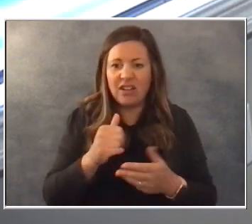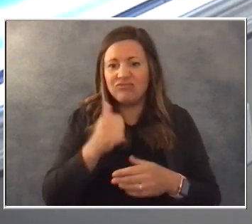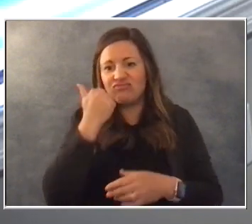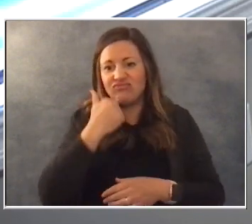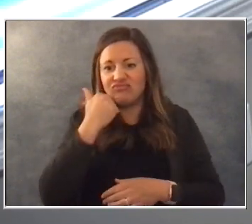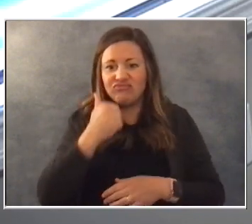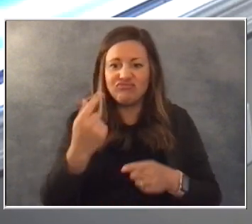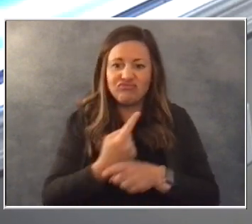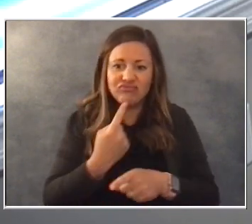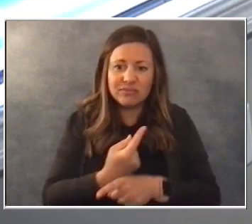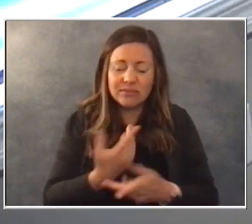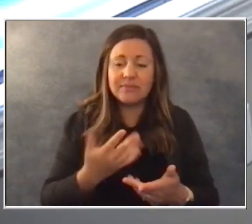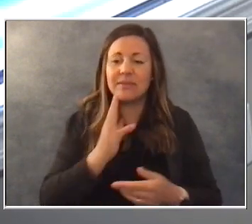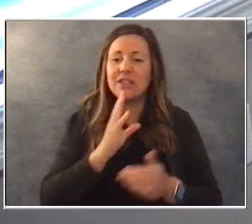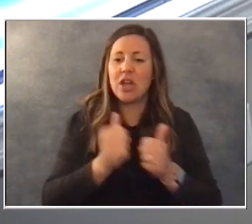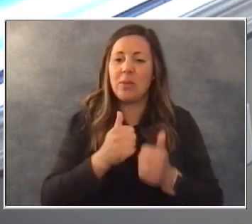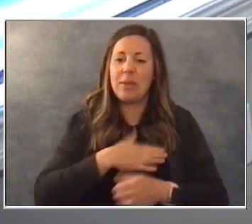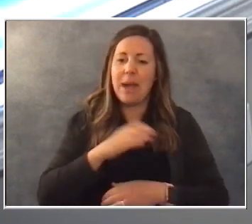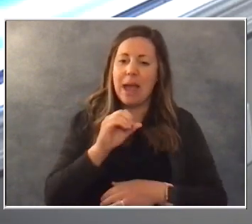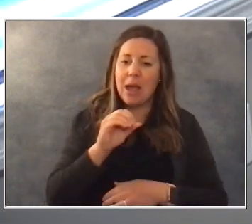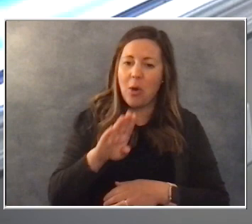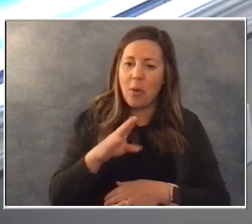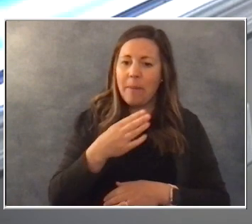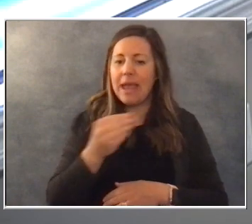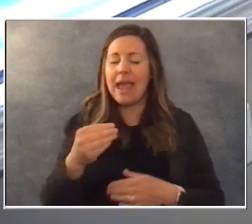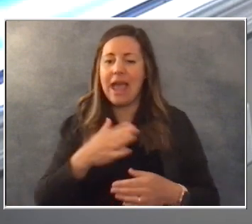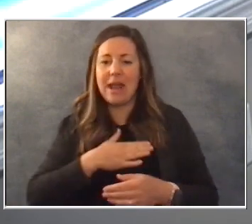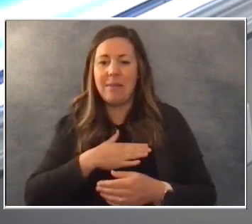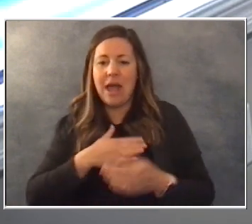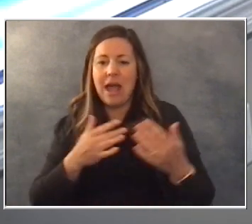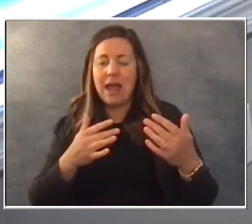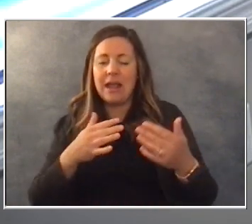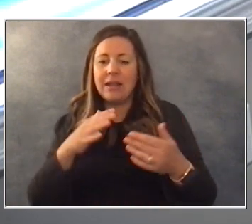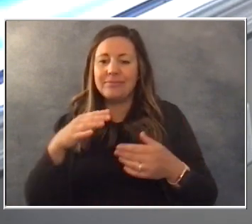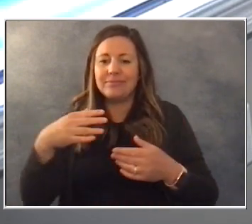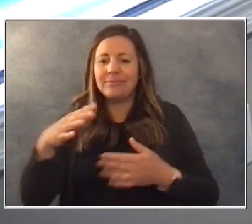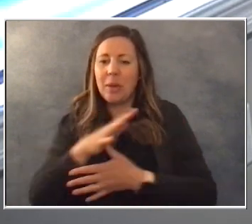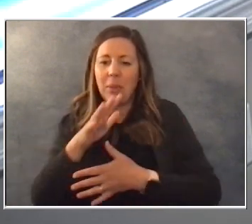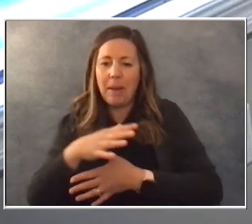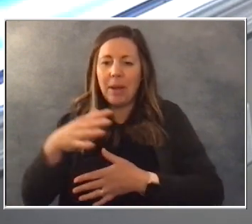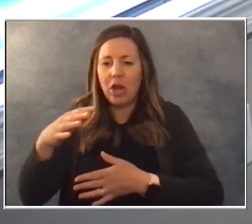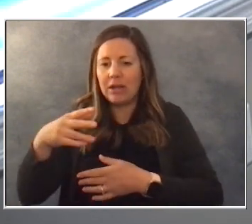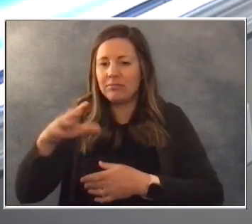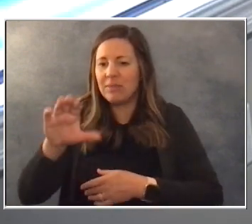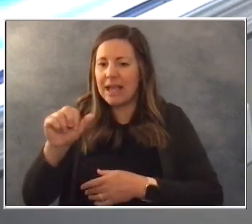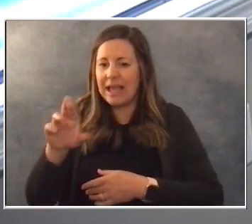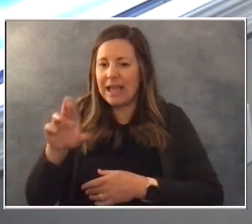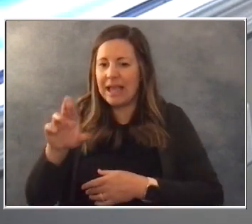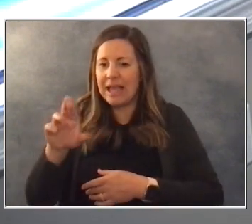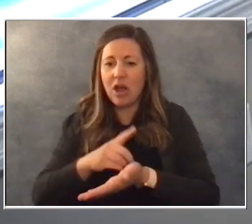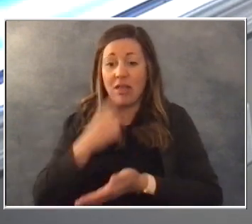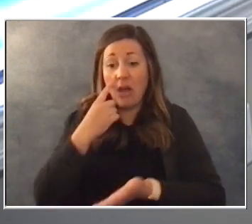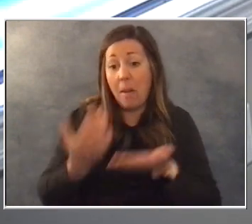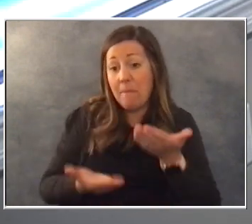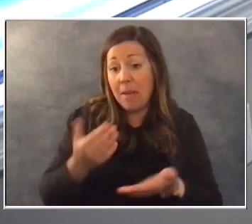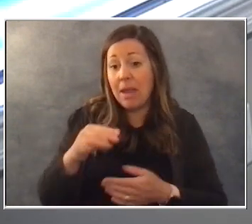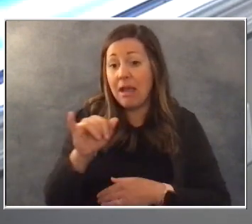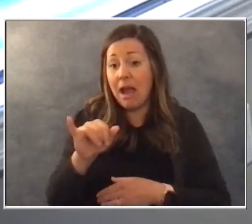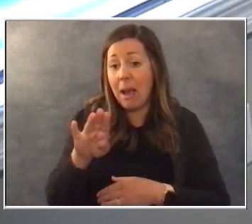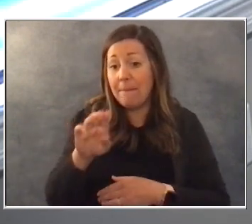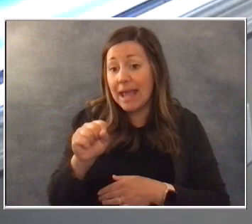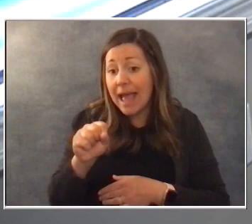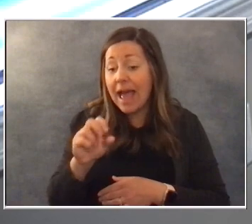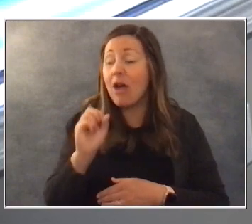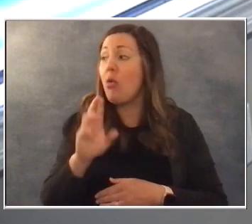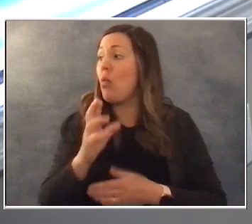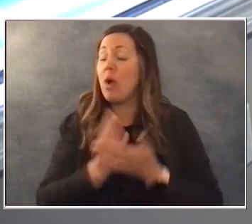general doctor and my OB over appointments over the next few months, we thought maybe it was IBS or